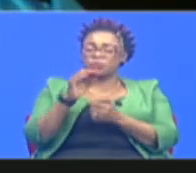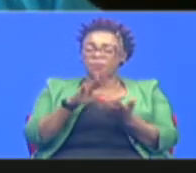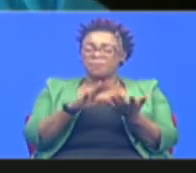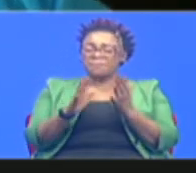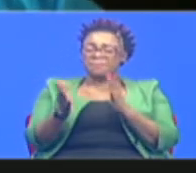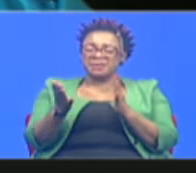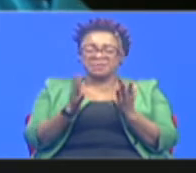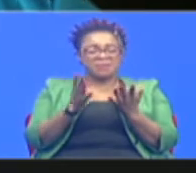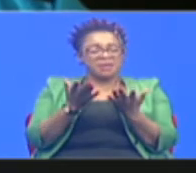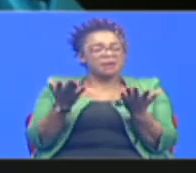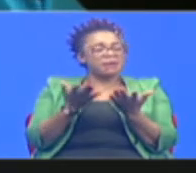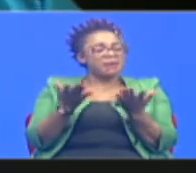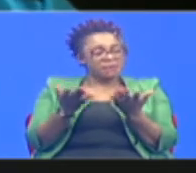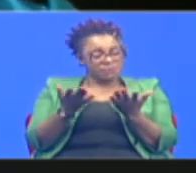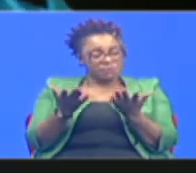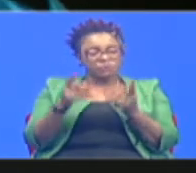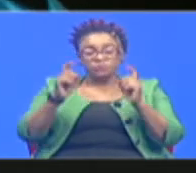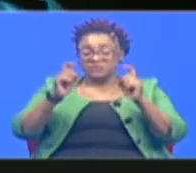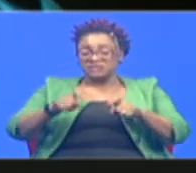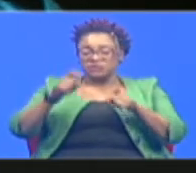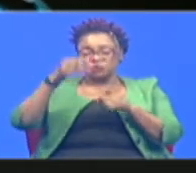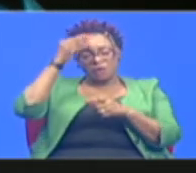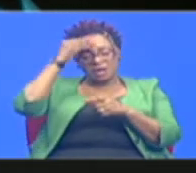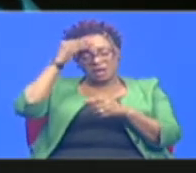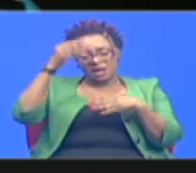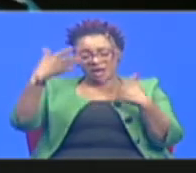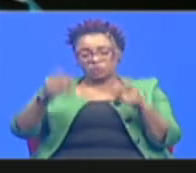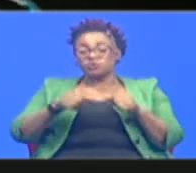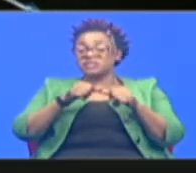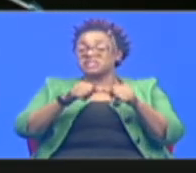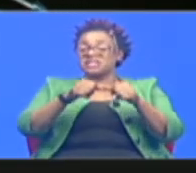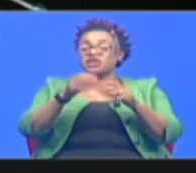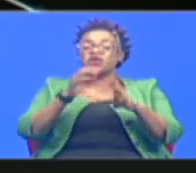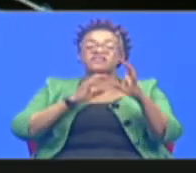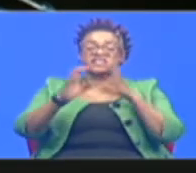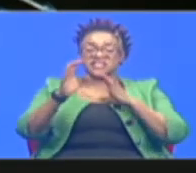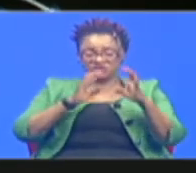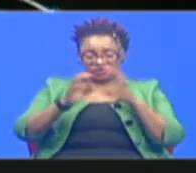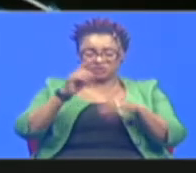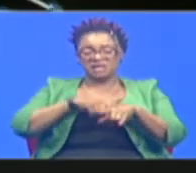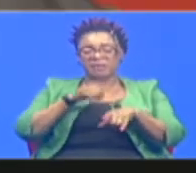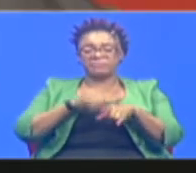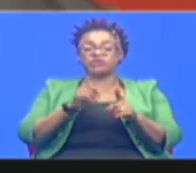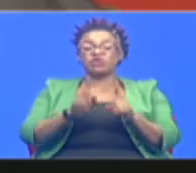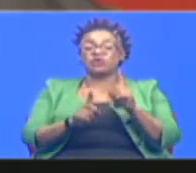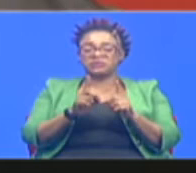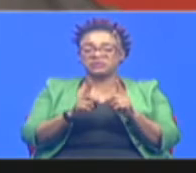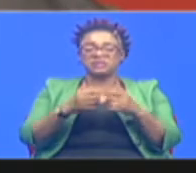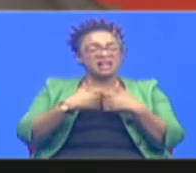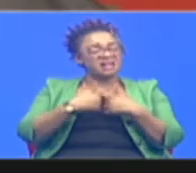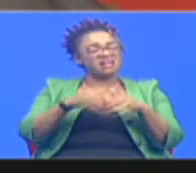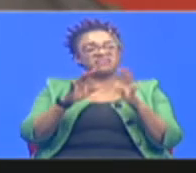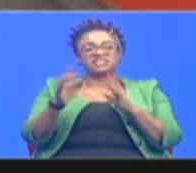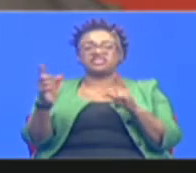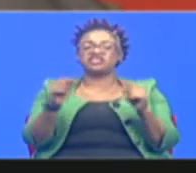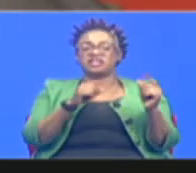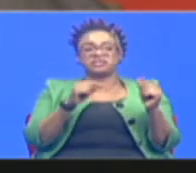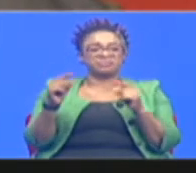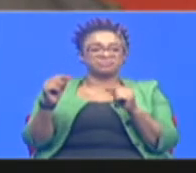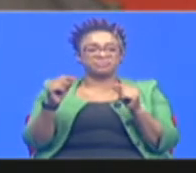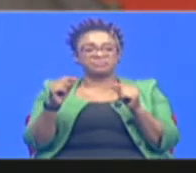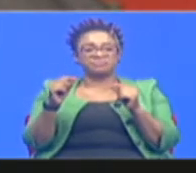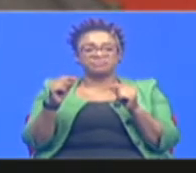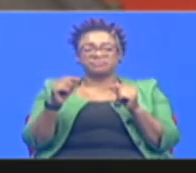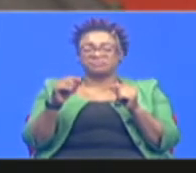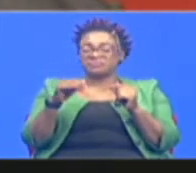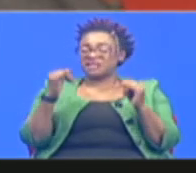how do we need to learn how to sustain conversations beyond when it's just hot and when it's trending. Protest art is not new in Kenya. In